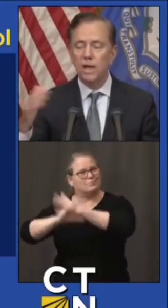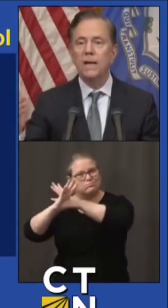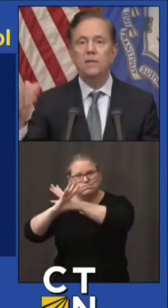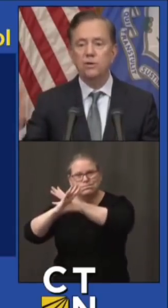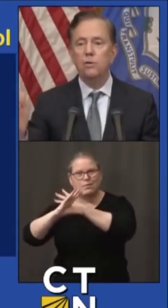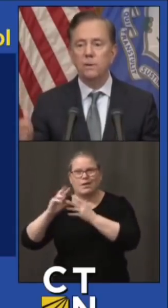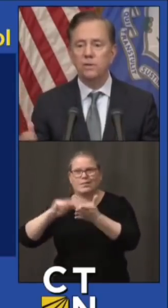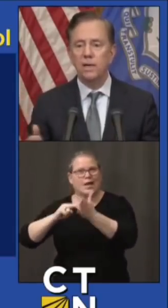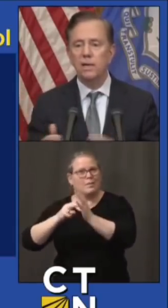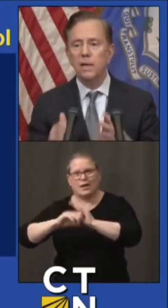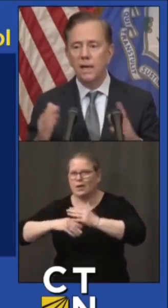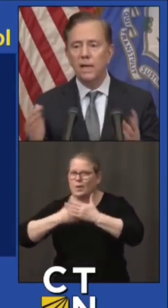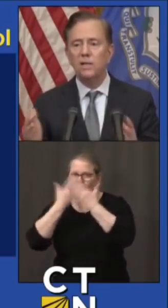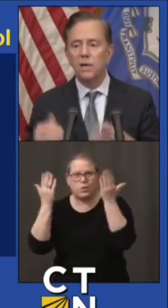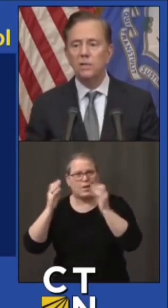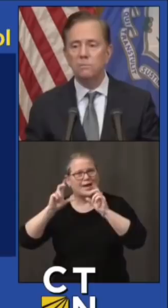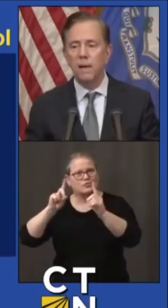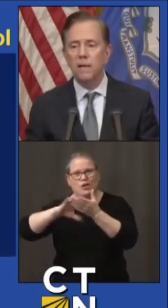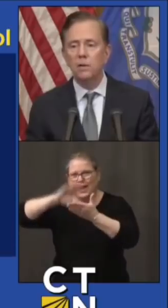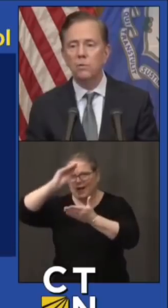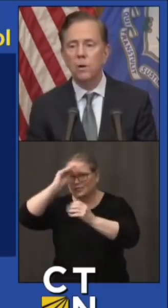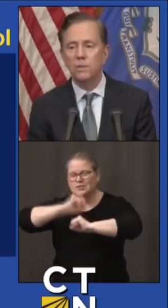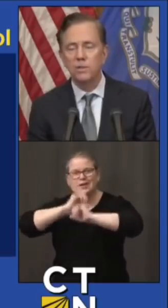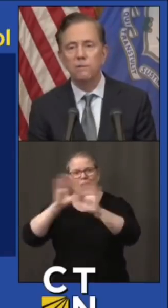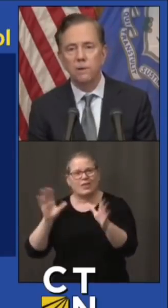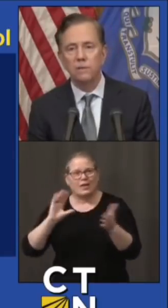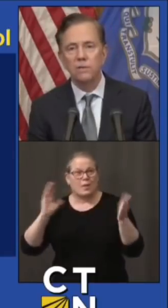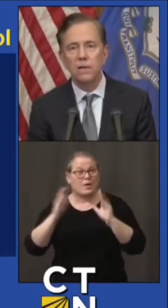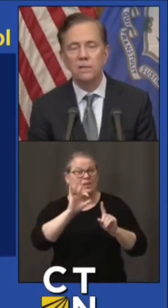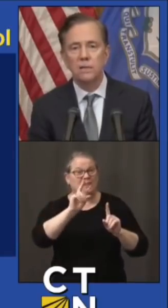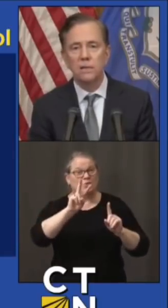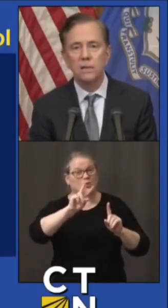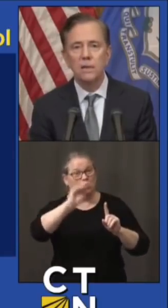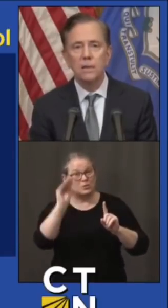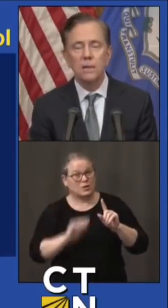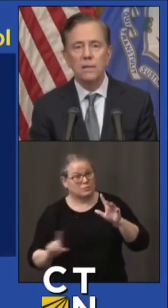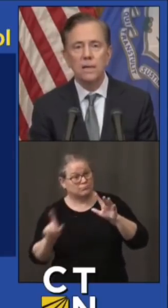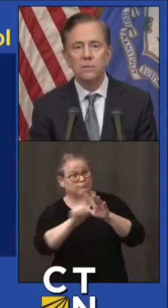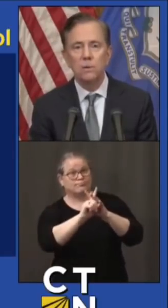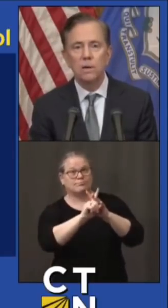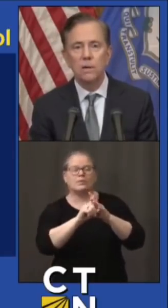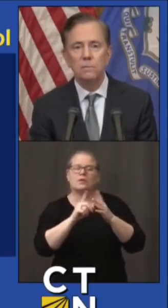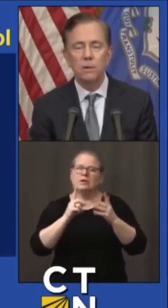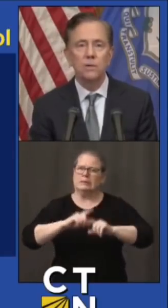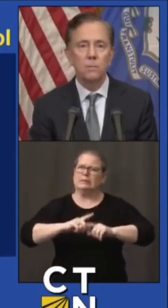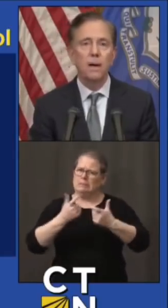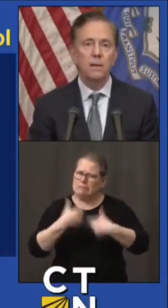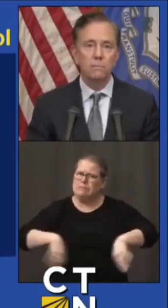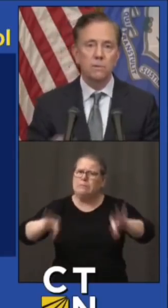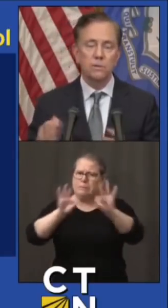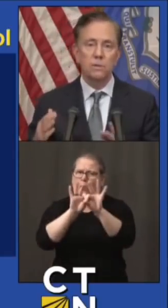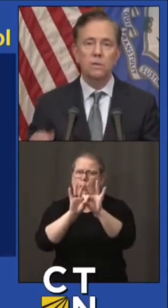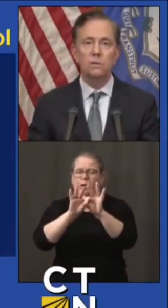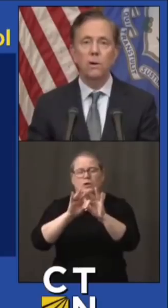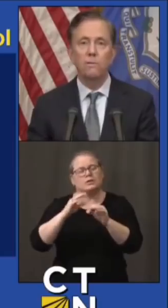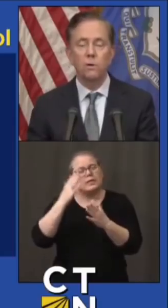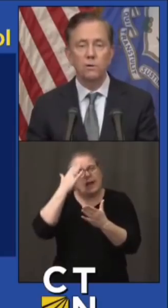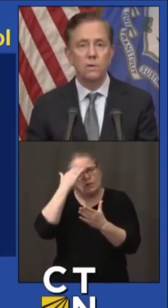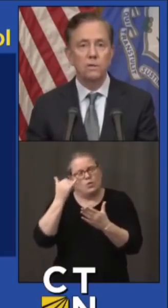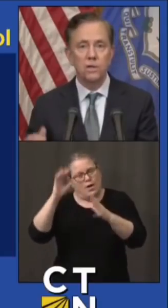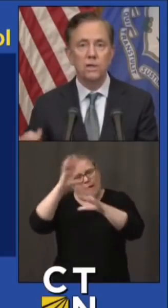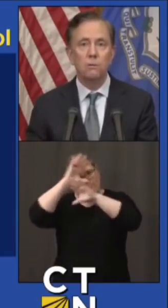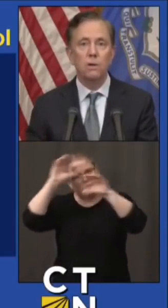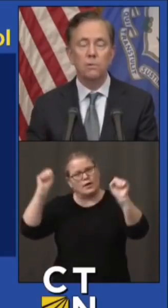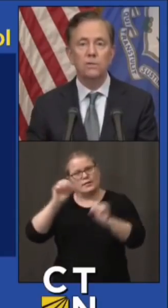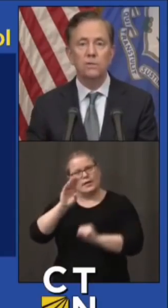compared to 92%. It does make an enormous difference, and that's why President Biden was quite